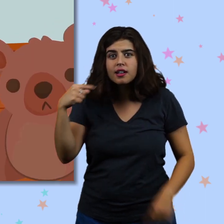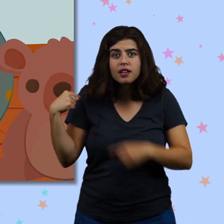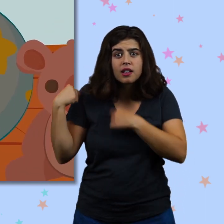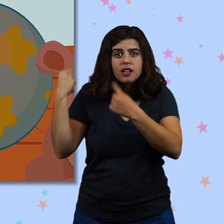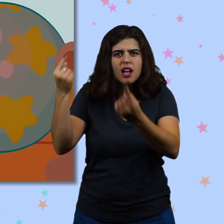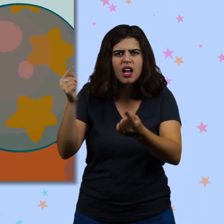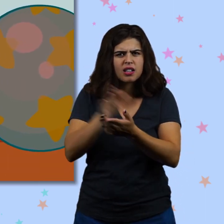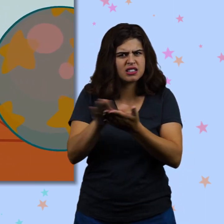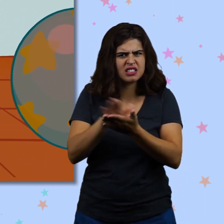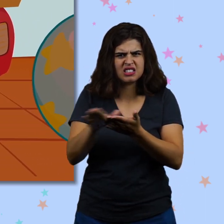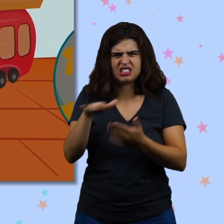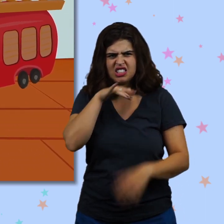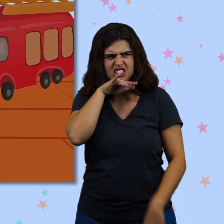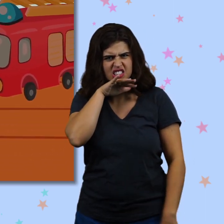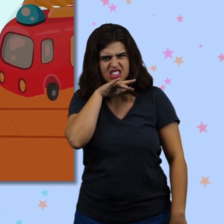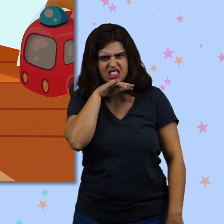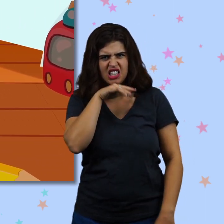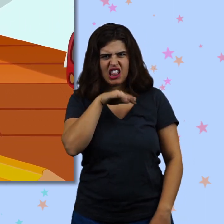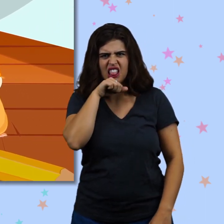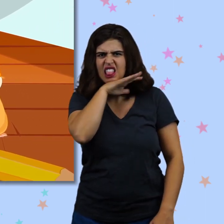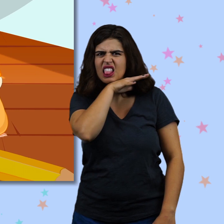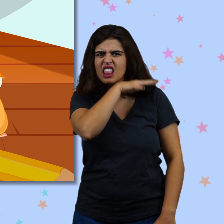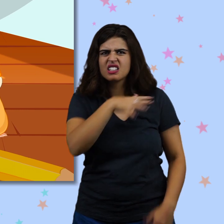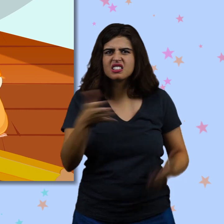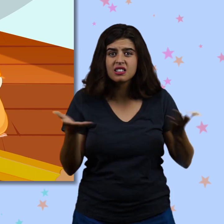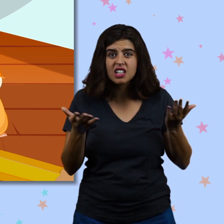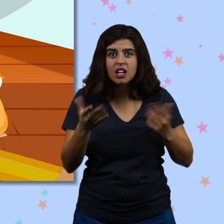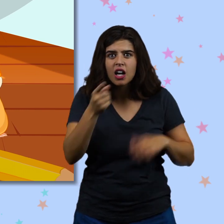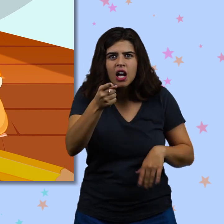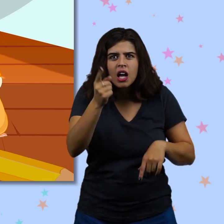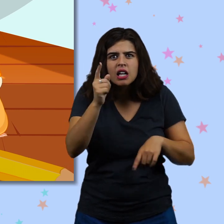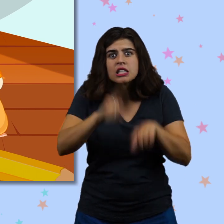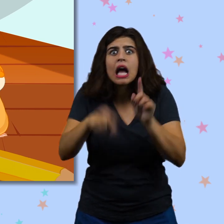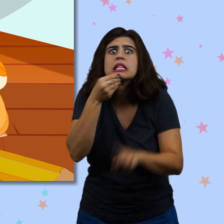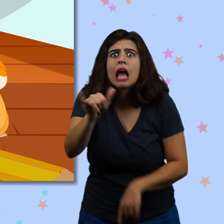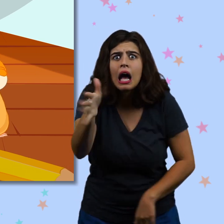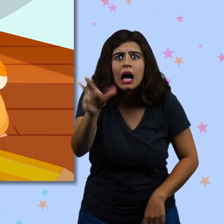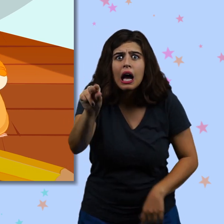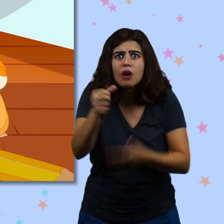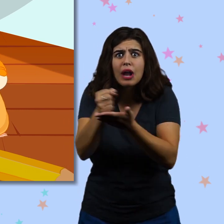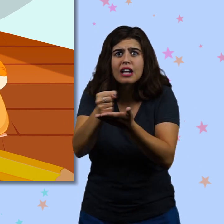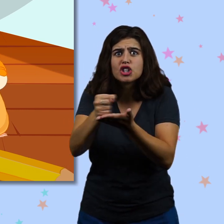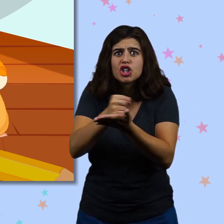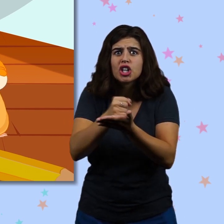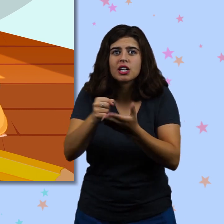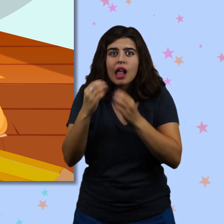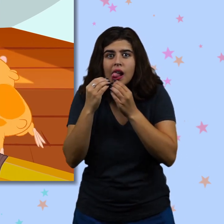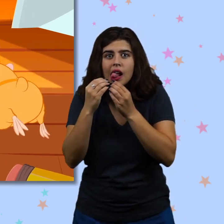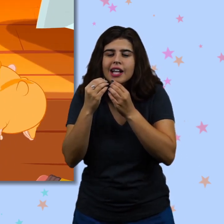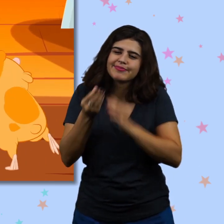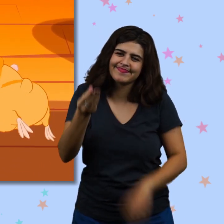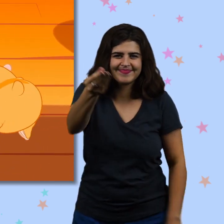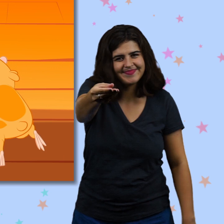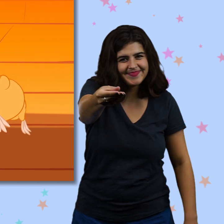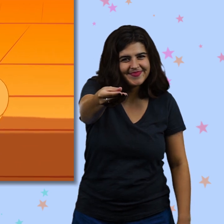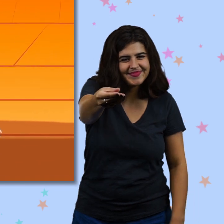I think it's been a long time since you've cleaned up down here. Snuggles? You can't eat that! It's an eraser!